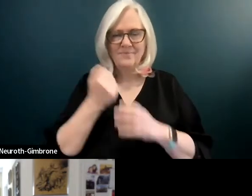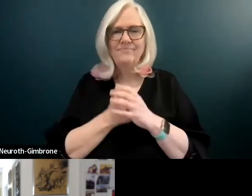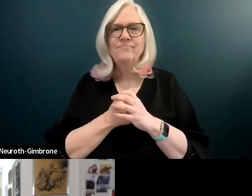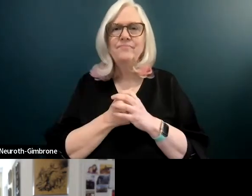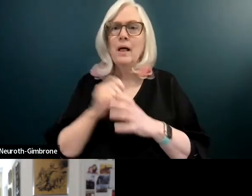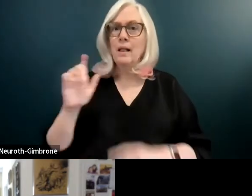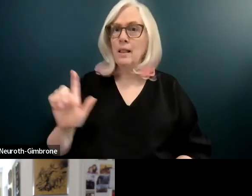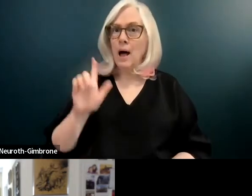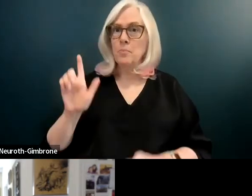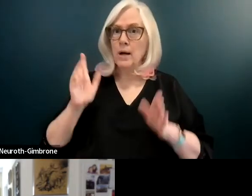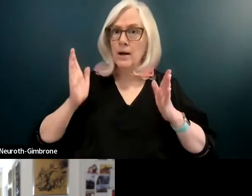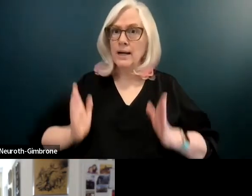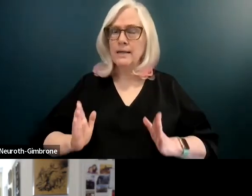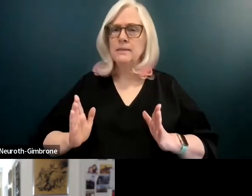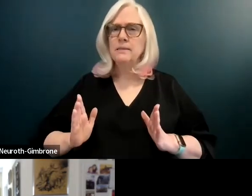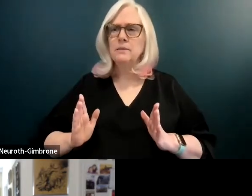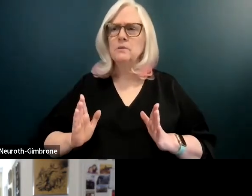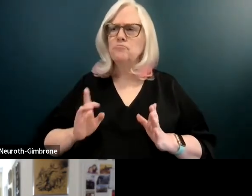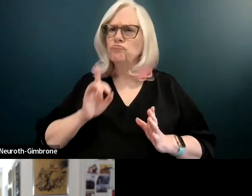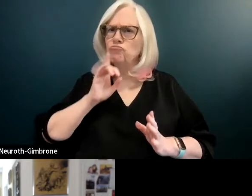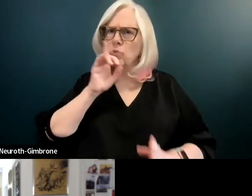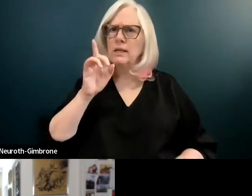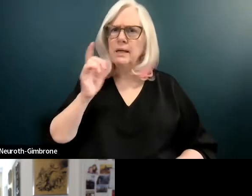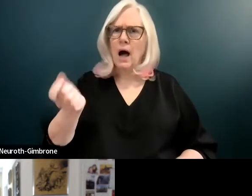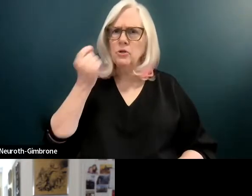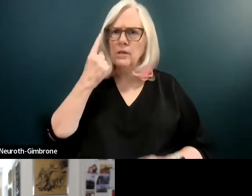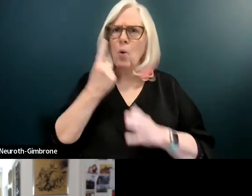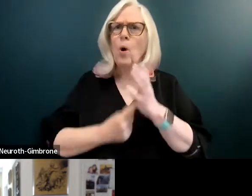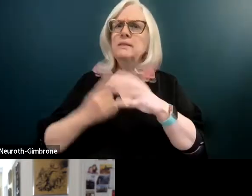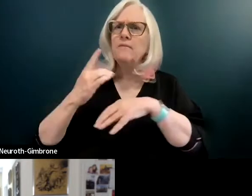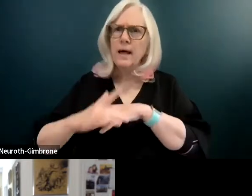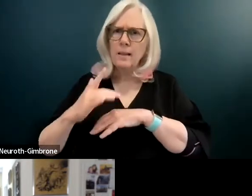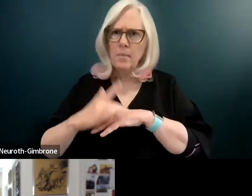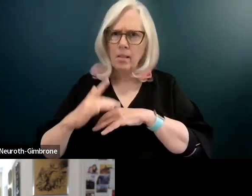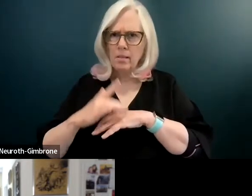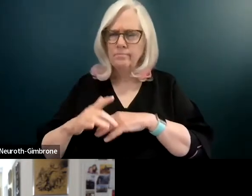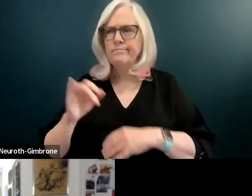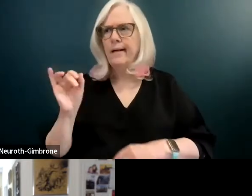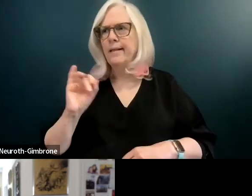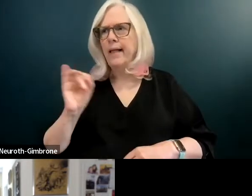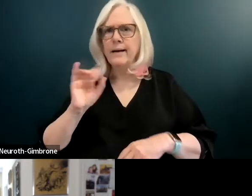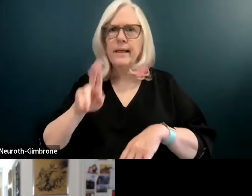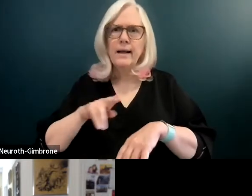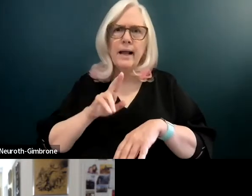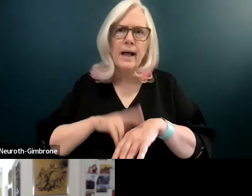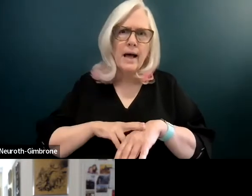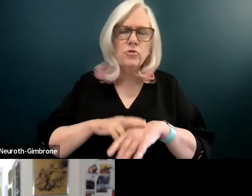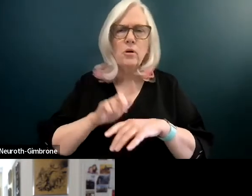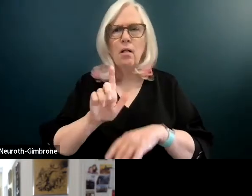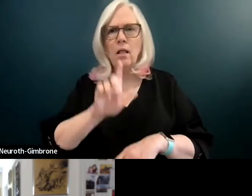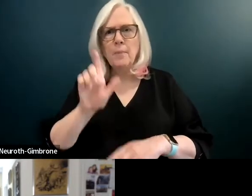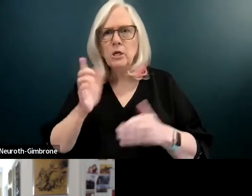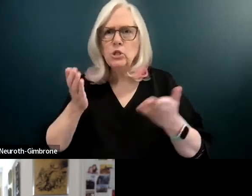really understand what's available, like the National Library Services